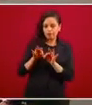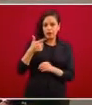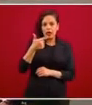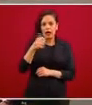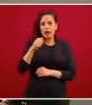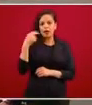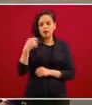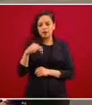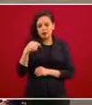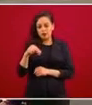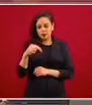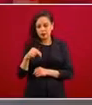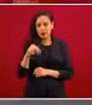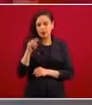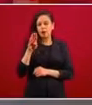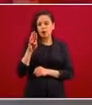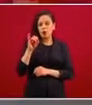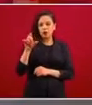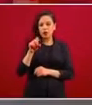blood